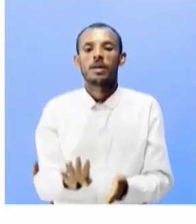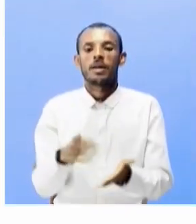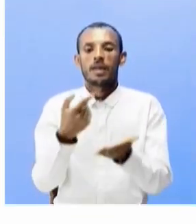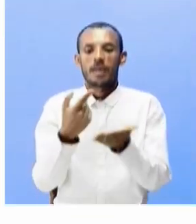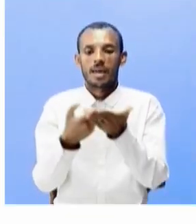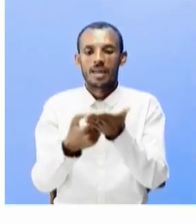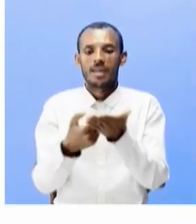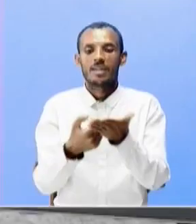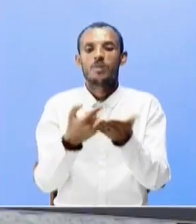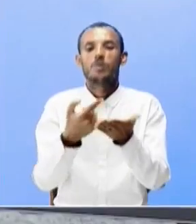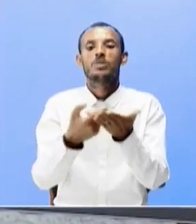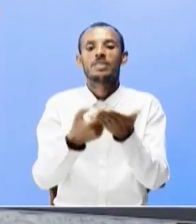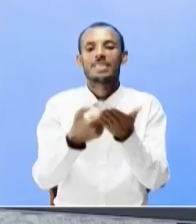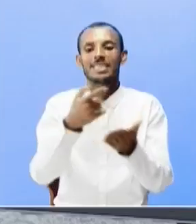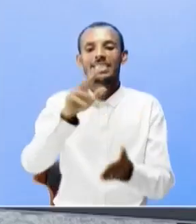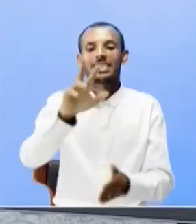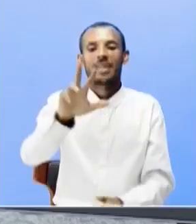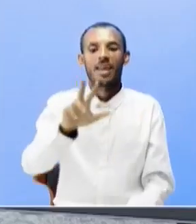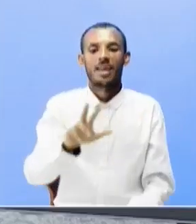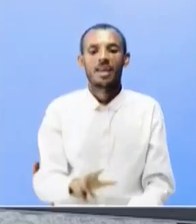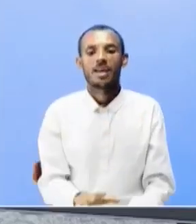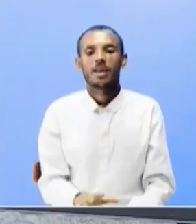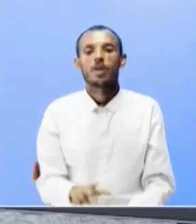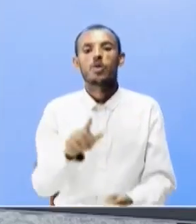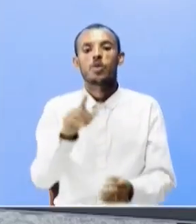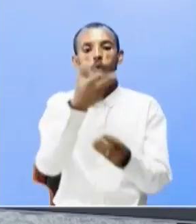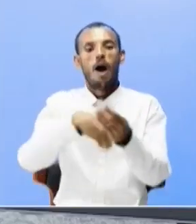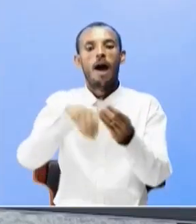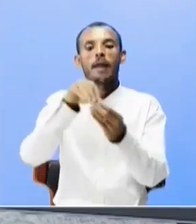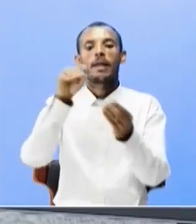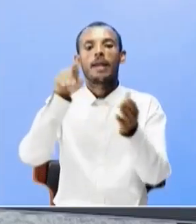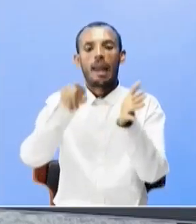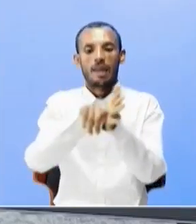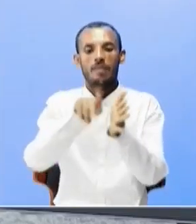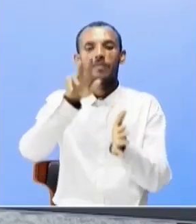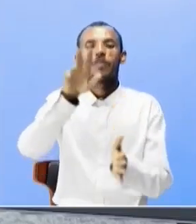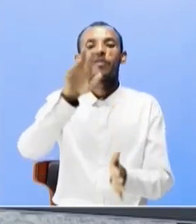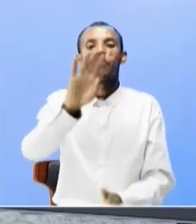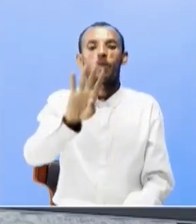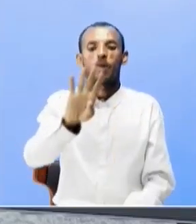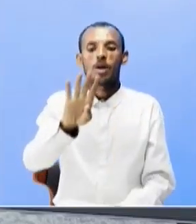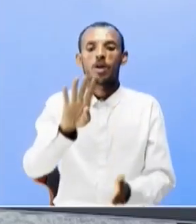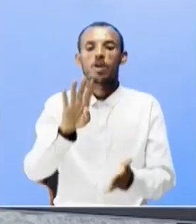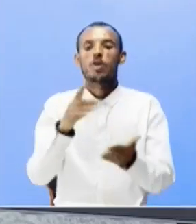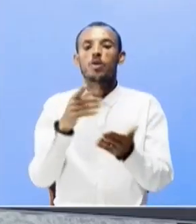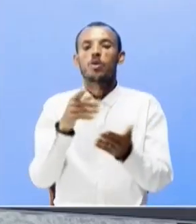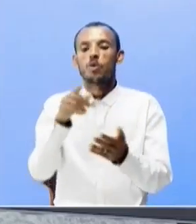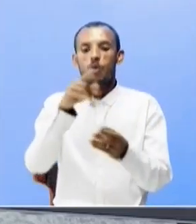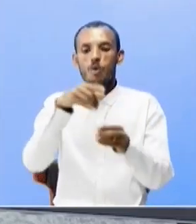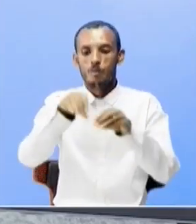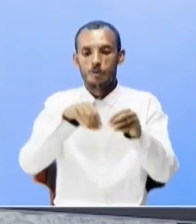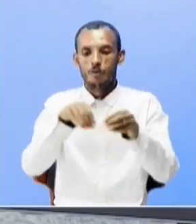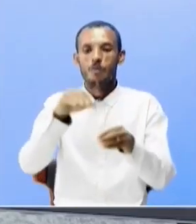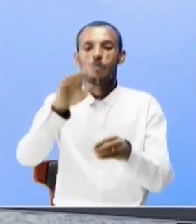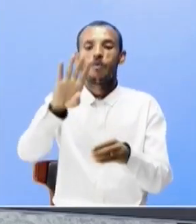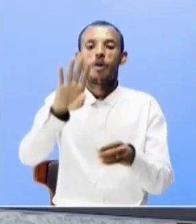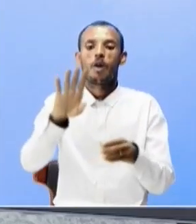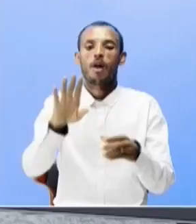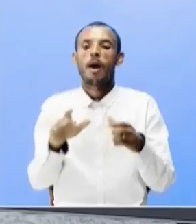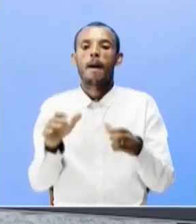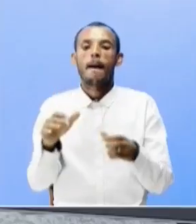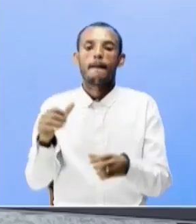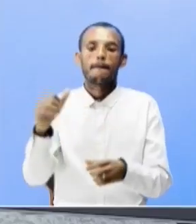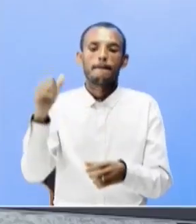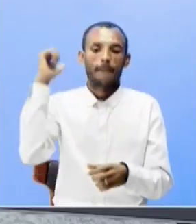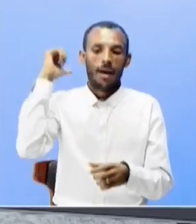this 3, you add -4 means you move 4 units backward. -4 means